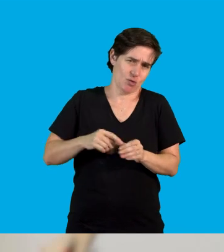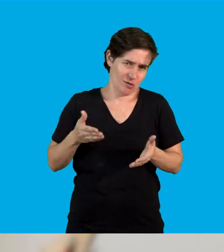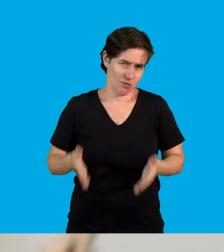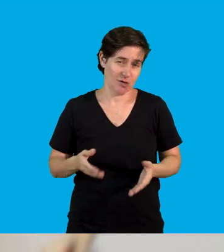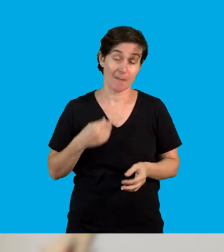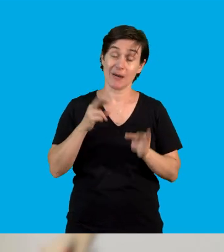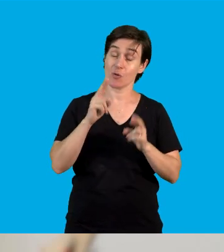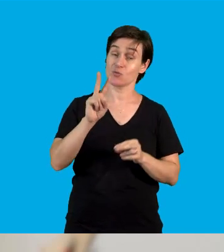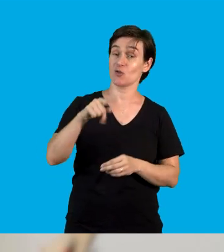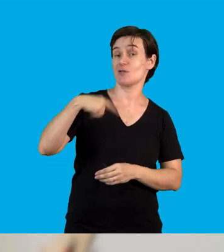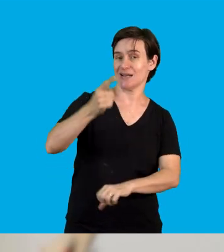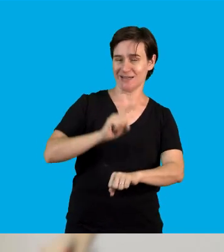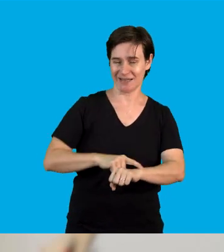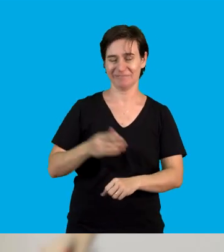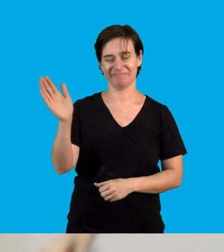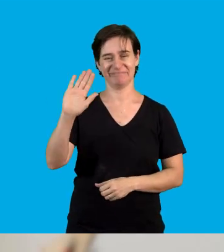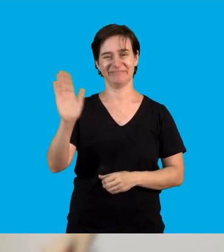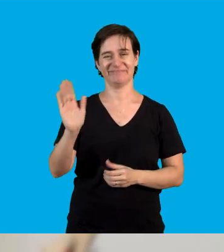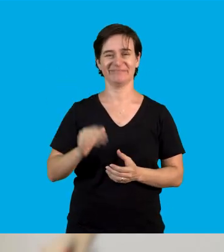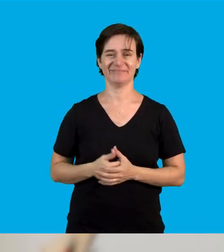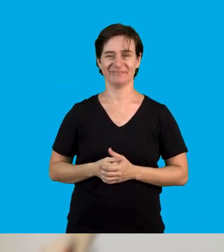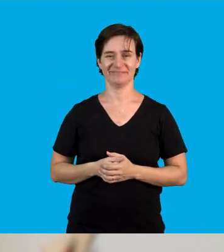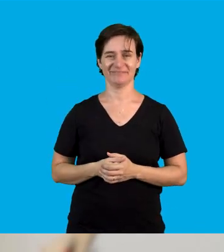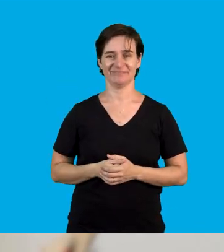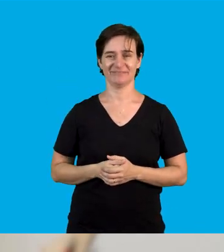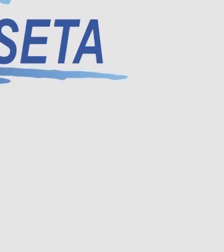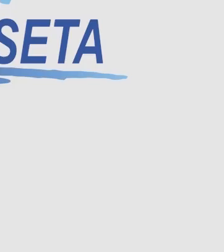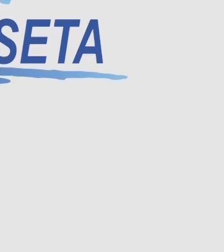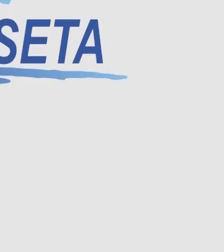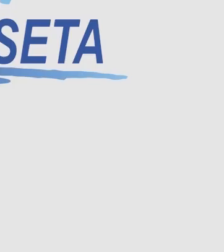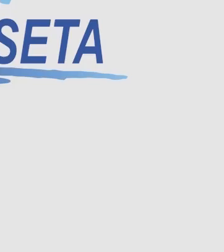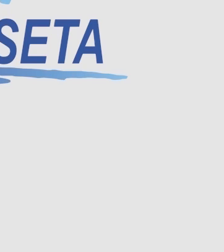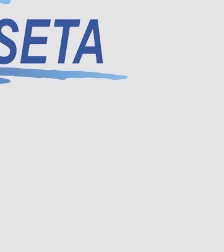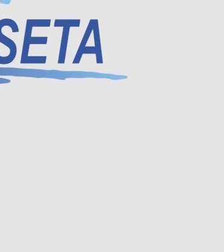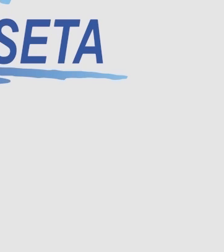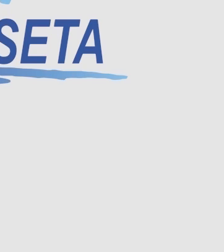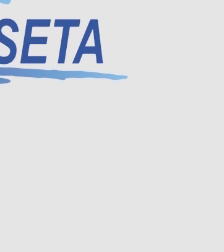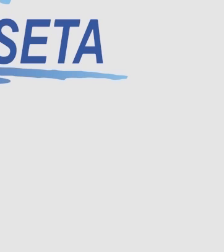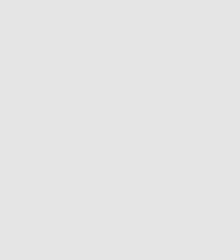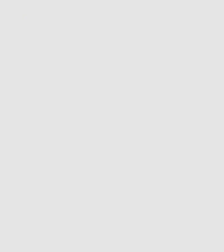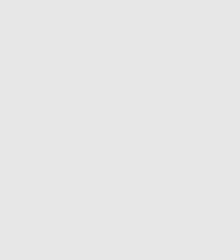and we hope to see you next time. Goodbye.